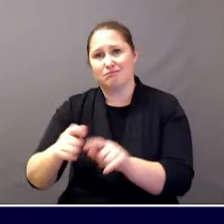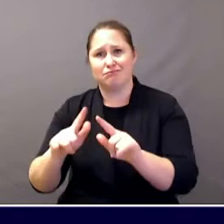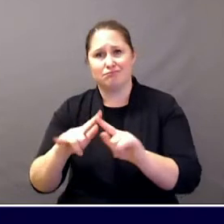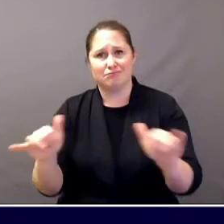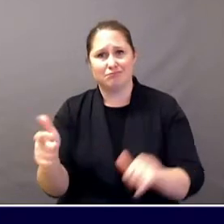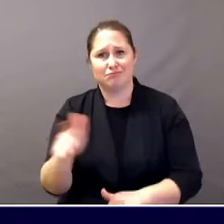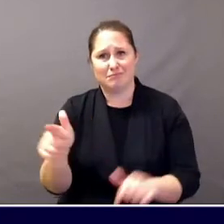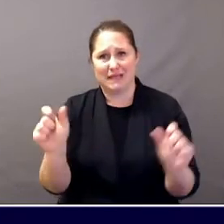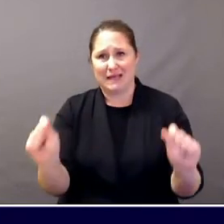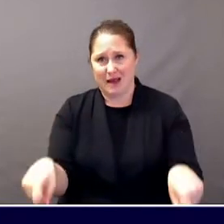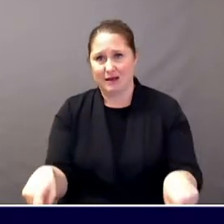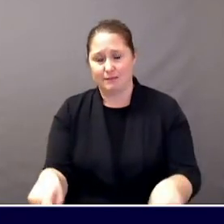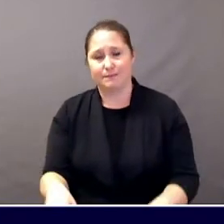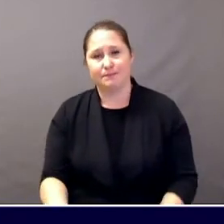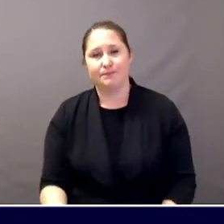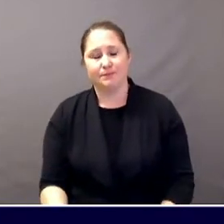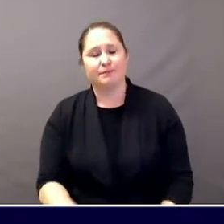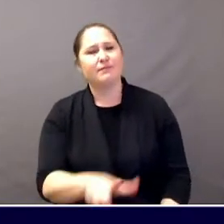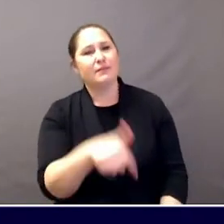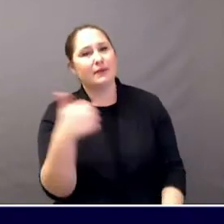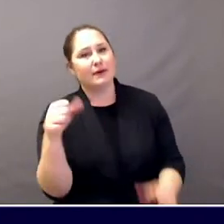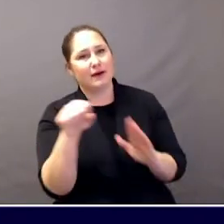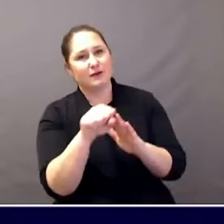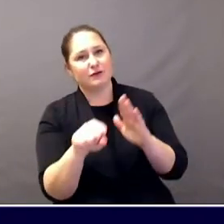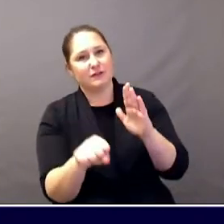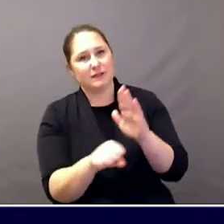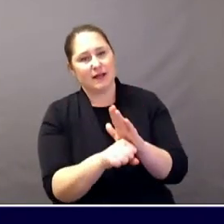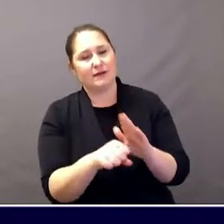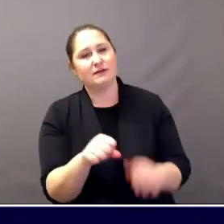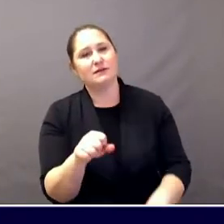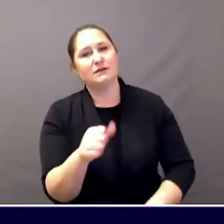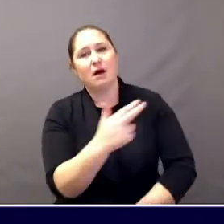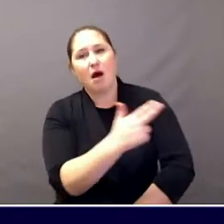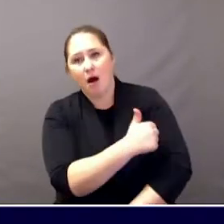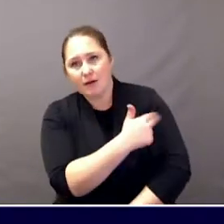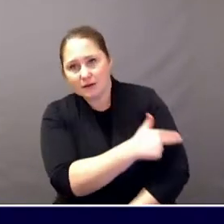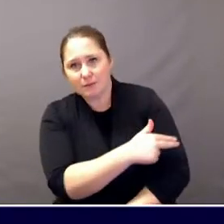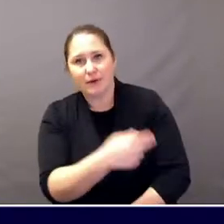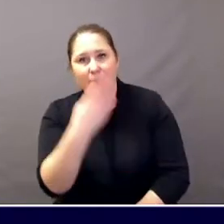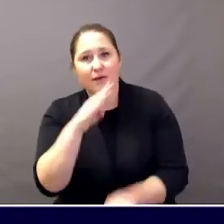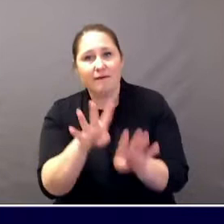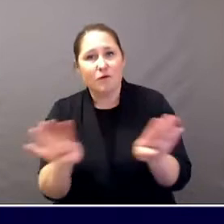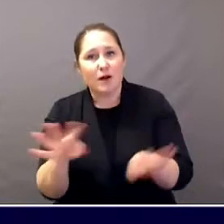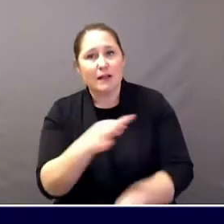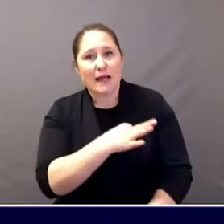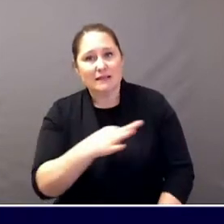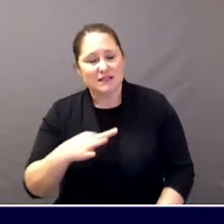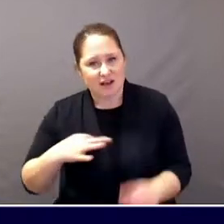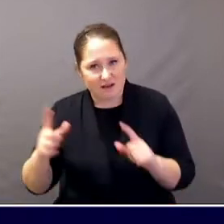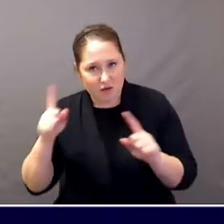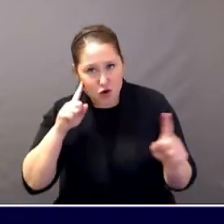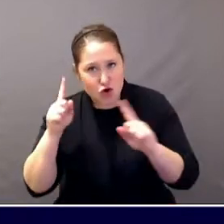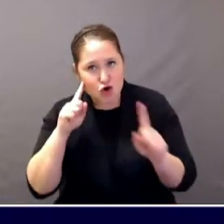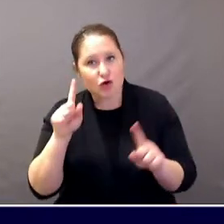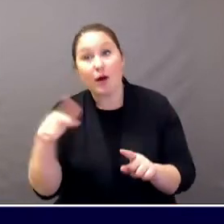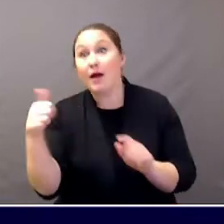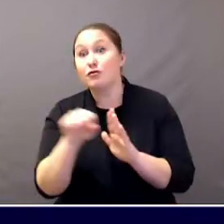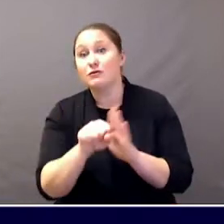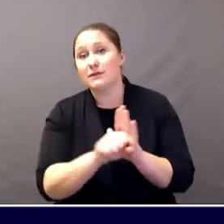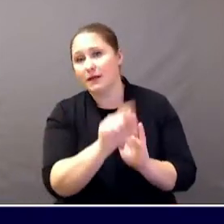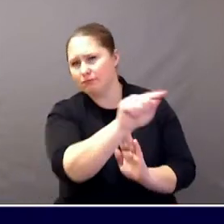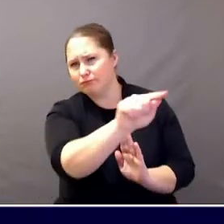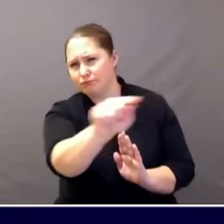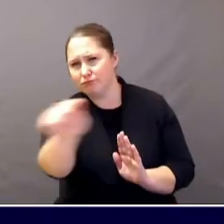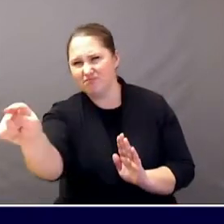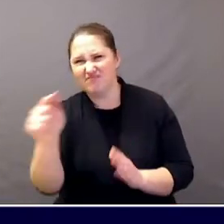other states, we have become aware of hospitals and frontline workers who are getting vaccinated. They have some employees who are turning